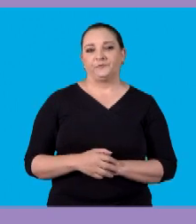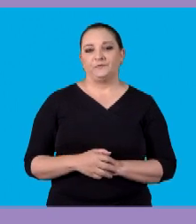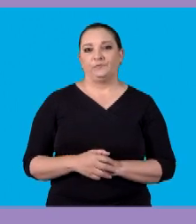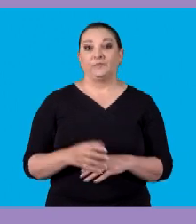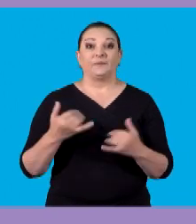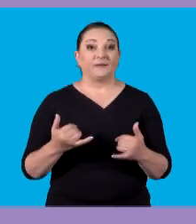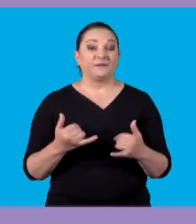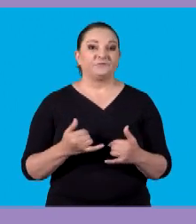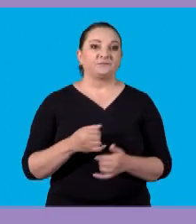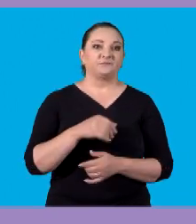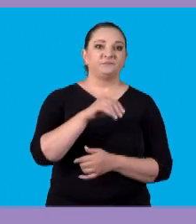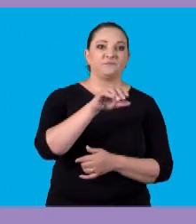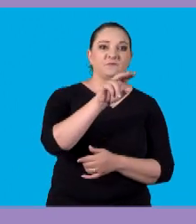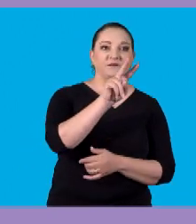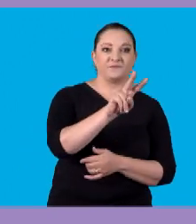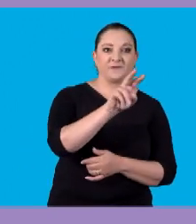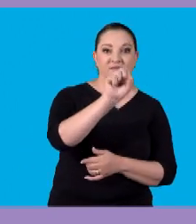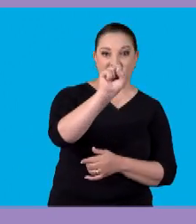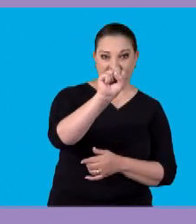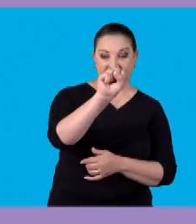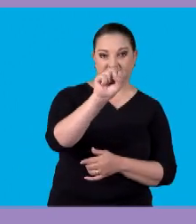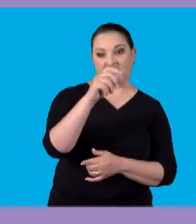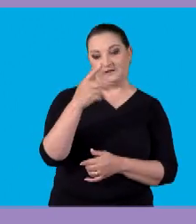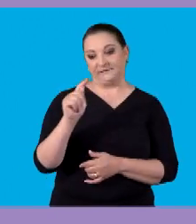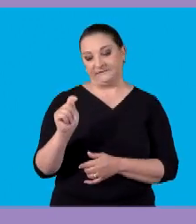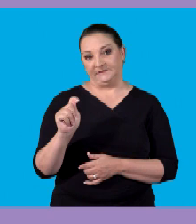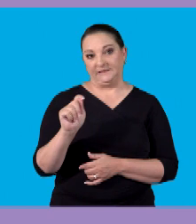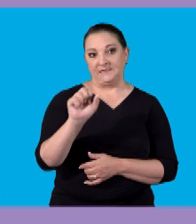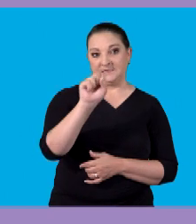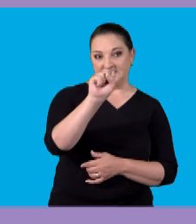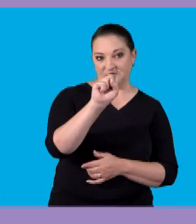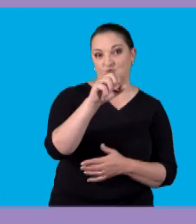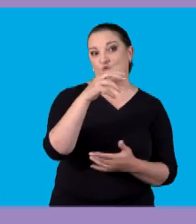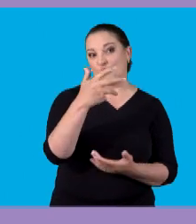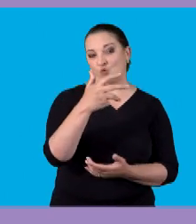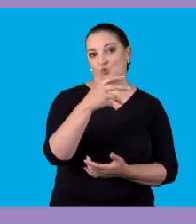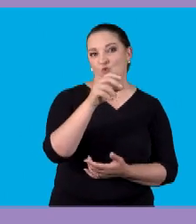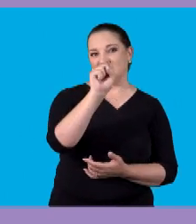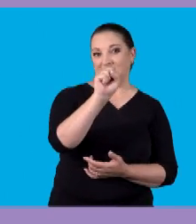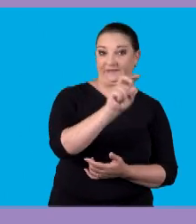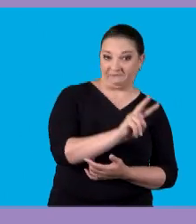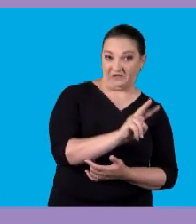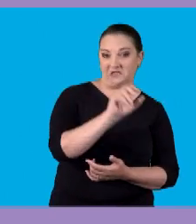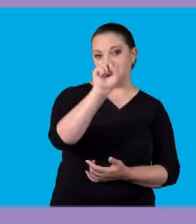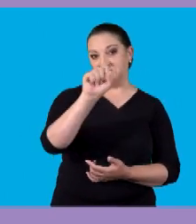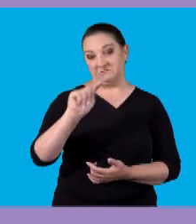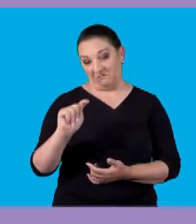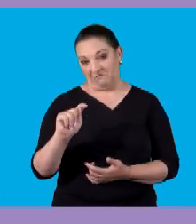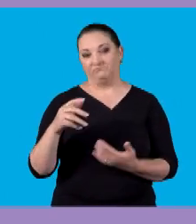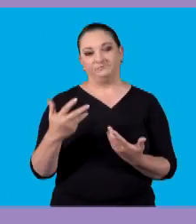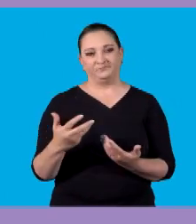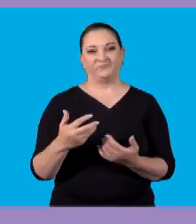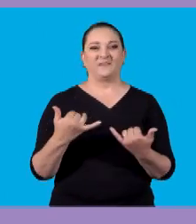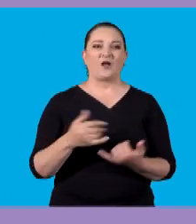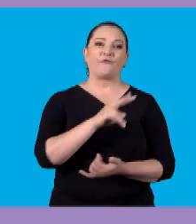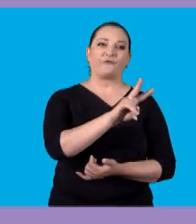is equals to each other. So in this case, that is VS with a TS or SV with ST. And then we